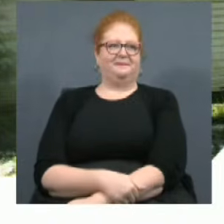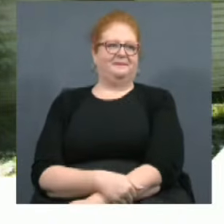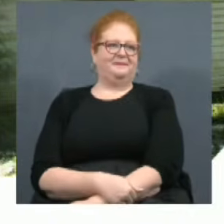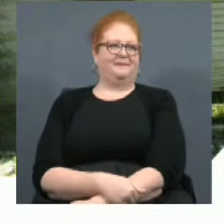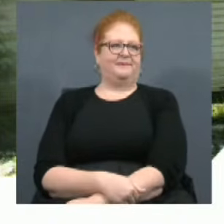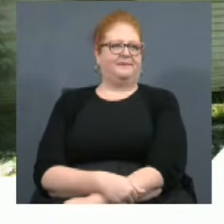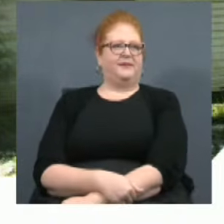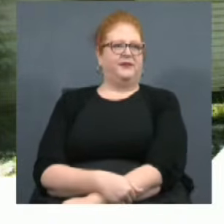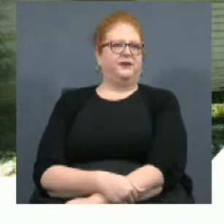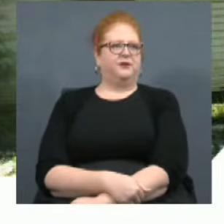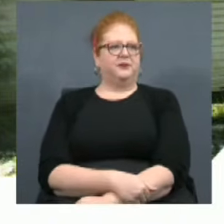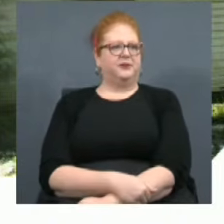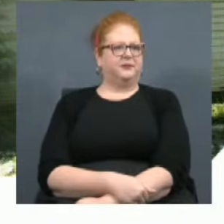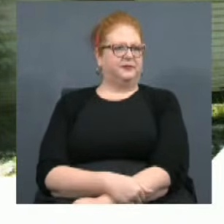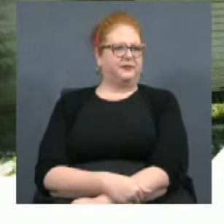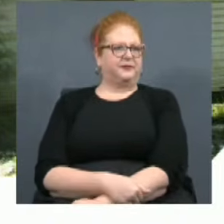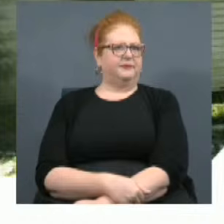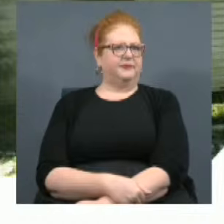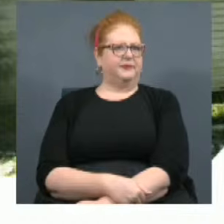picture speaks for itself.